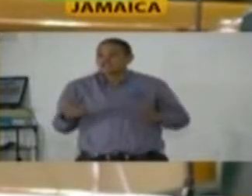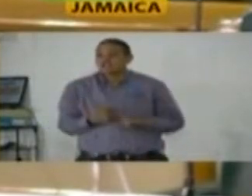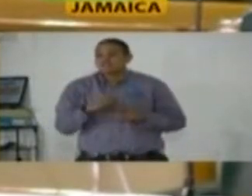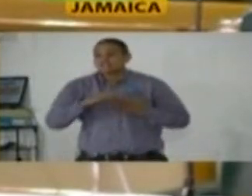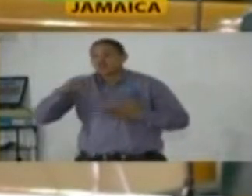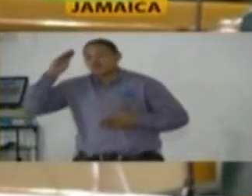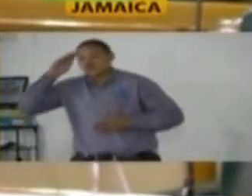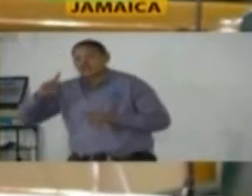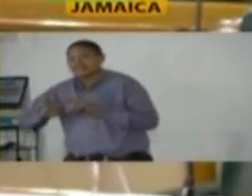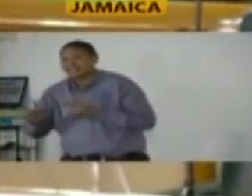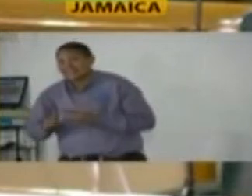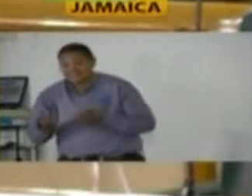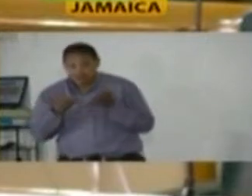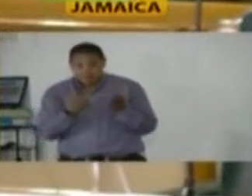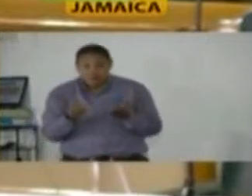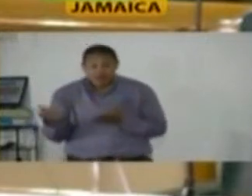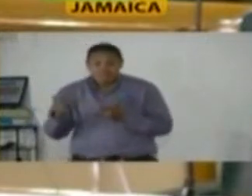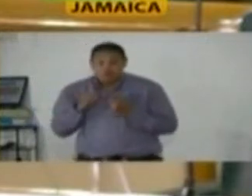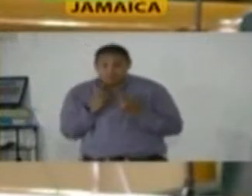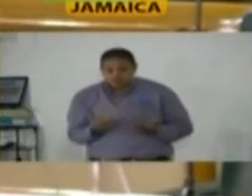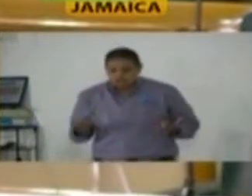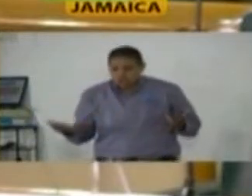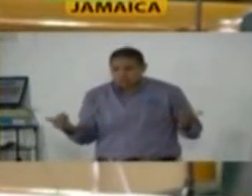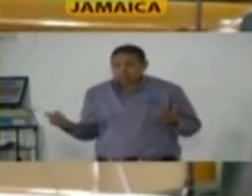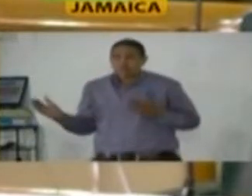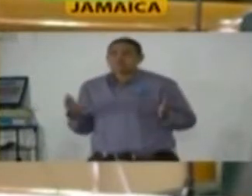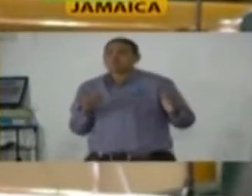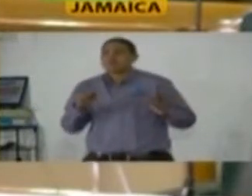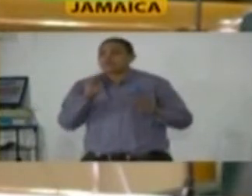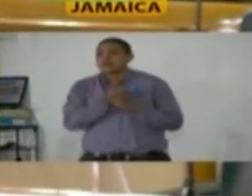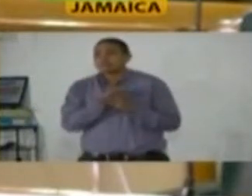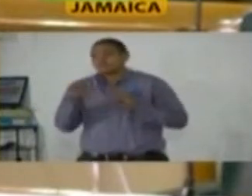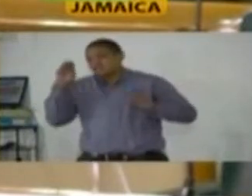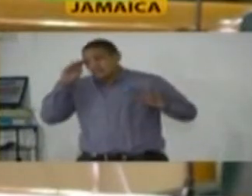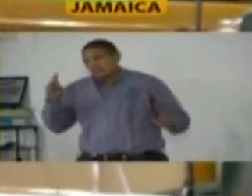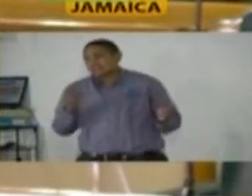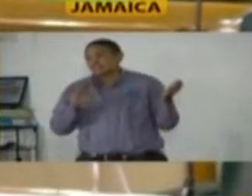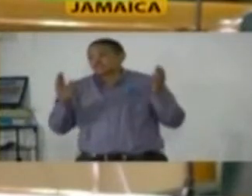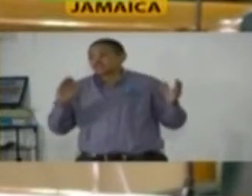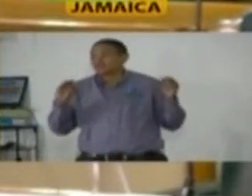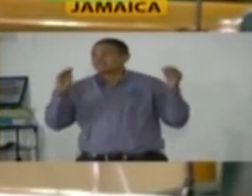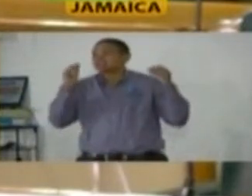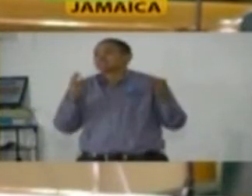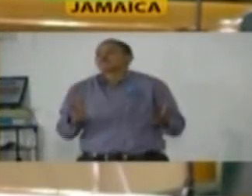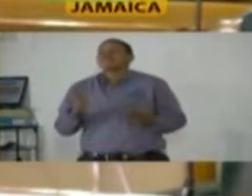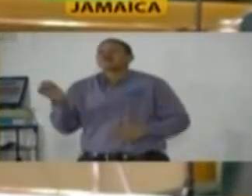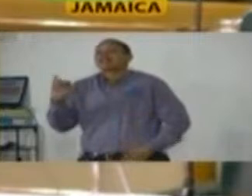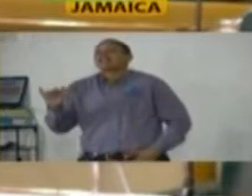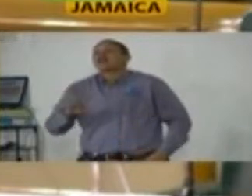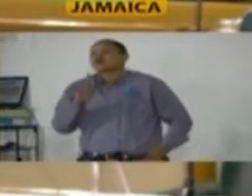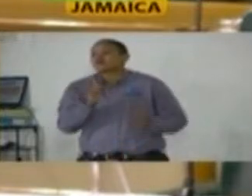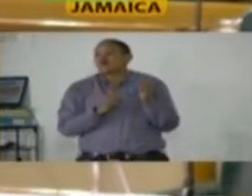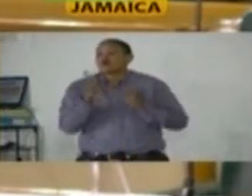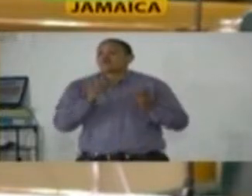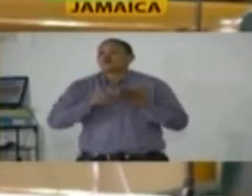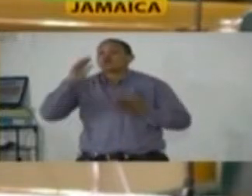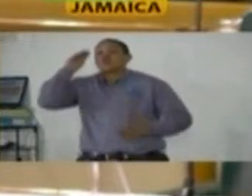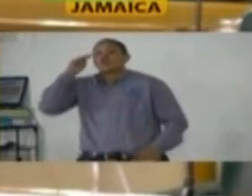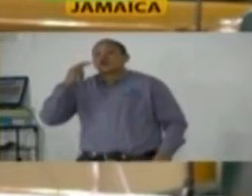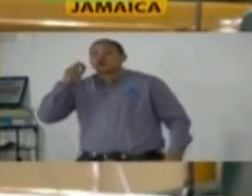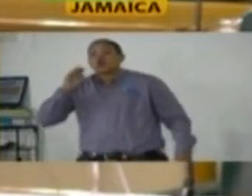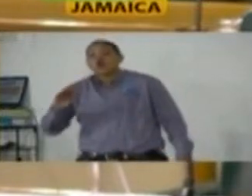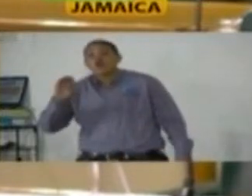and resources prepared by the Ministry, by our educational service providers such as One-on-One, the Learning Hub, and